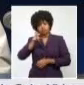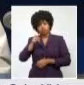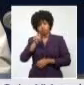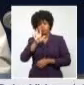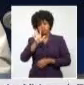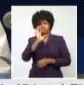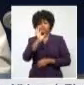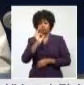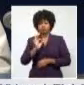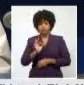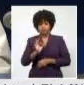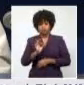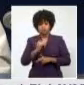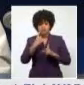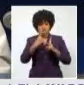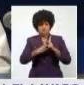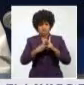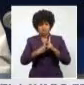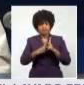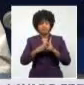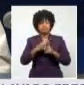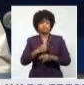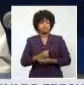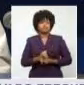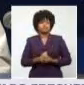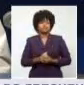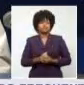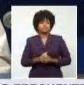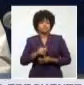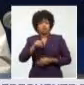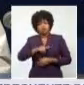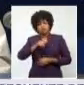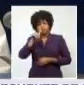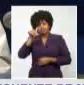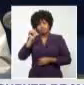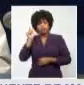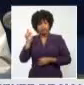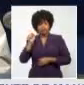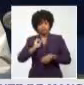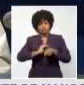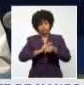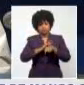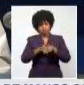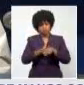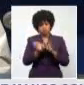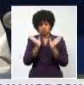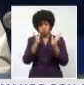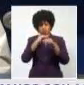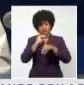3.5% cumulatively, and with the source of infection abroad, which has no modification, there are